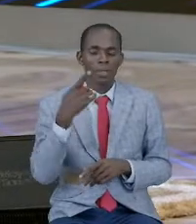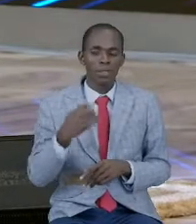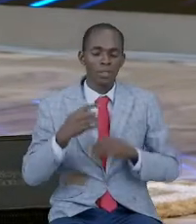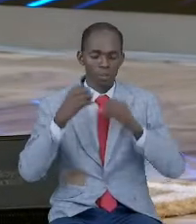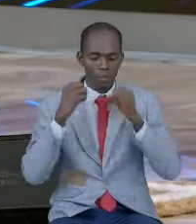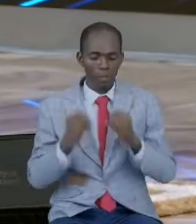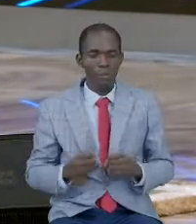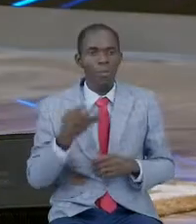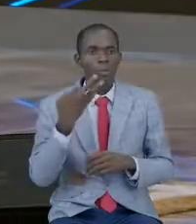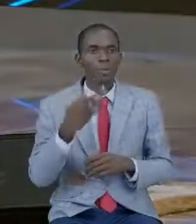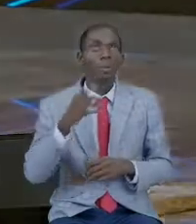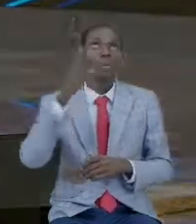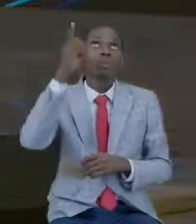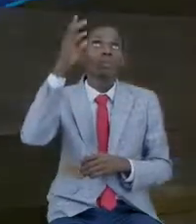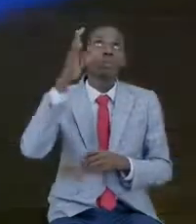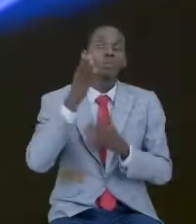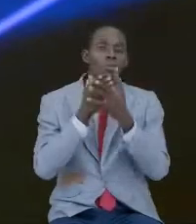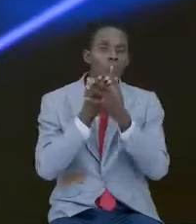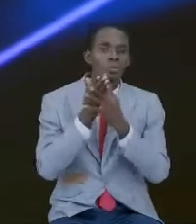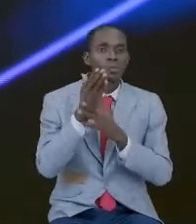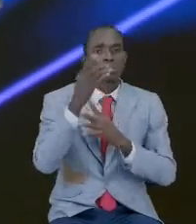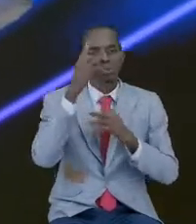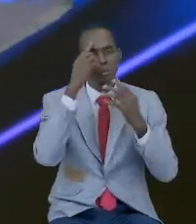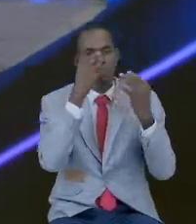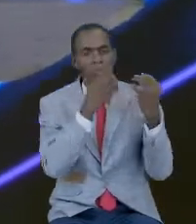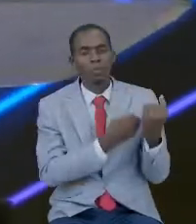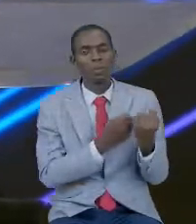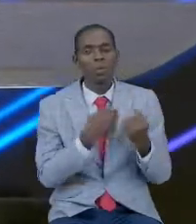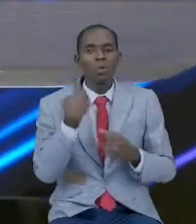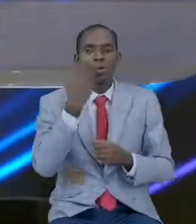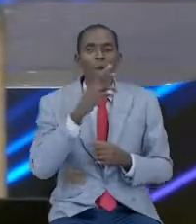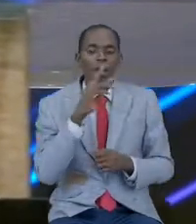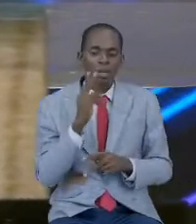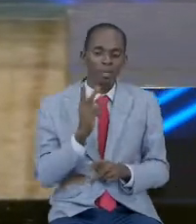of God through faith.